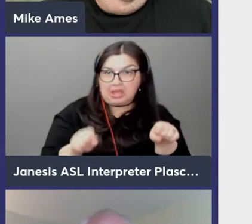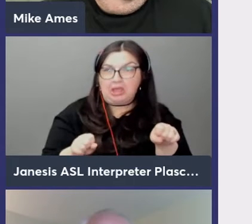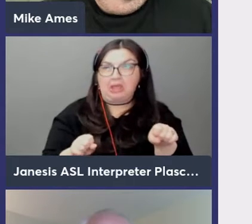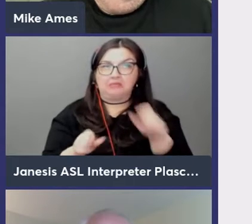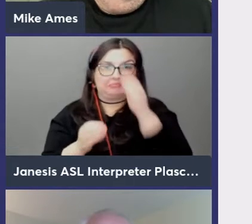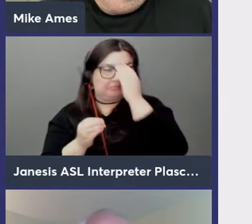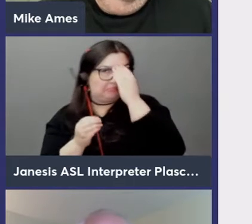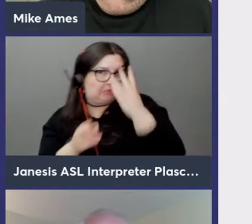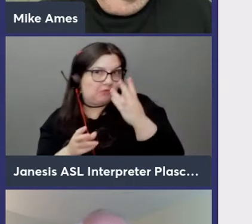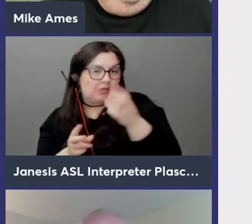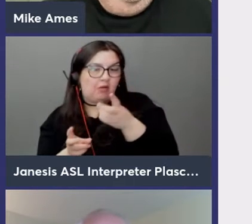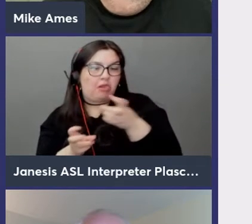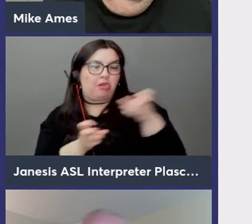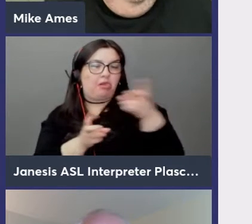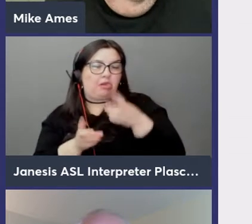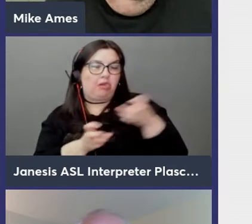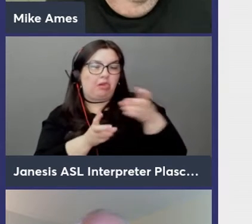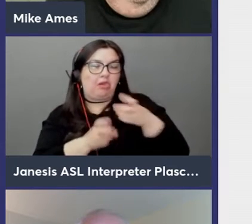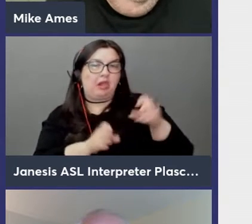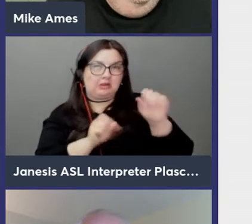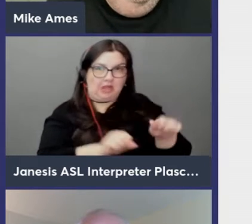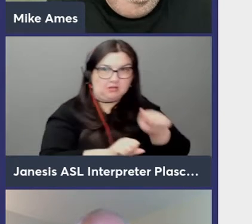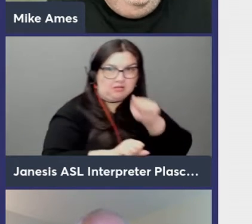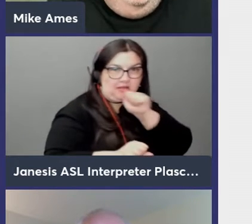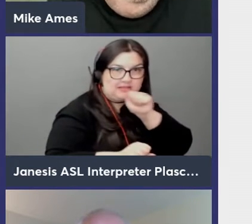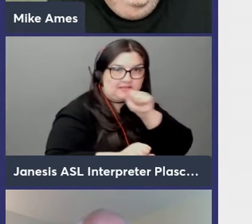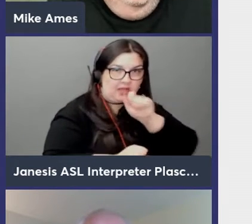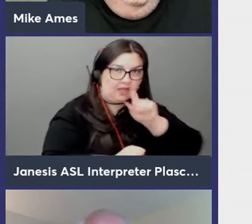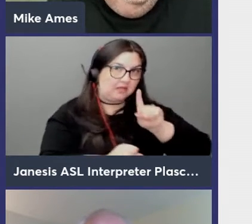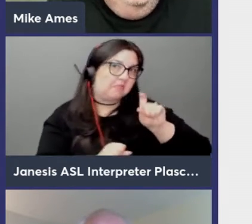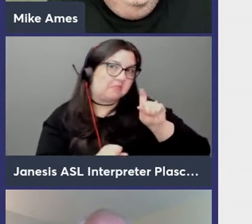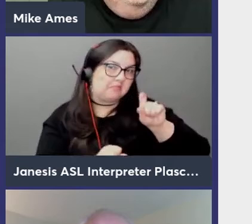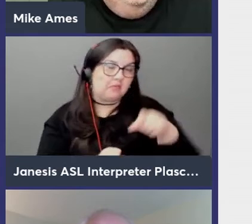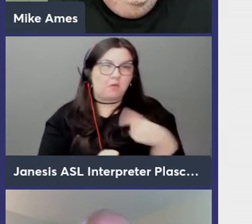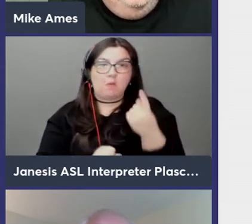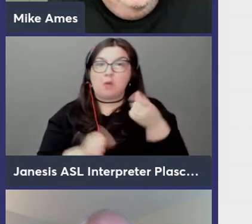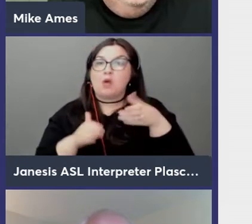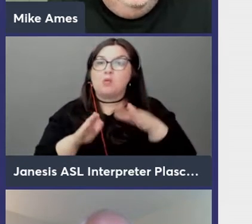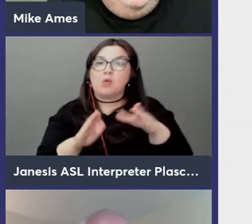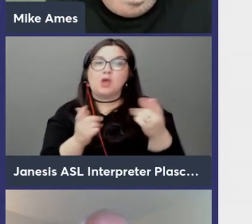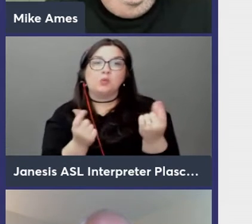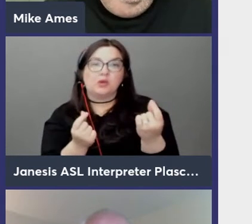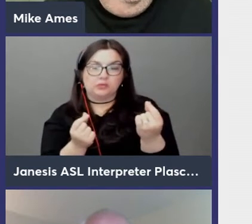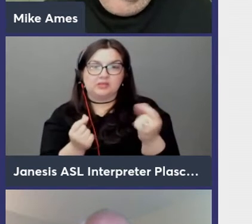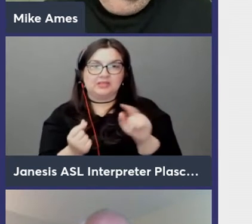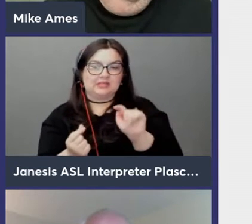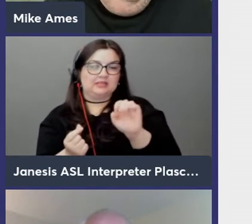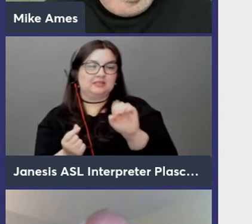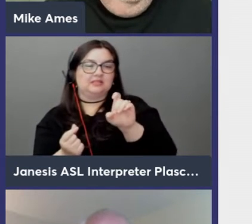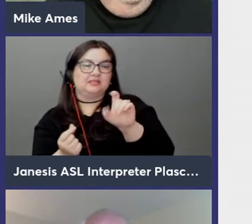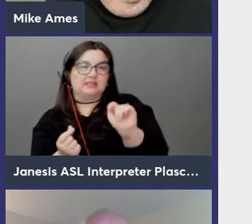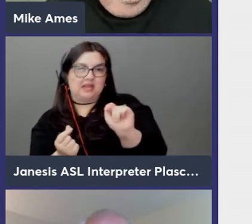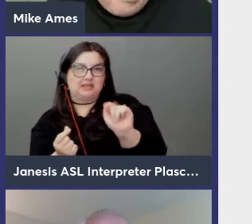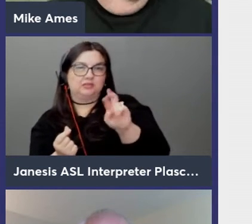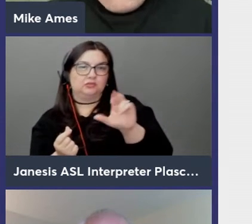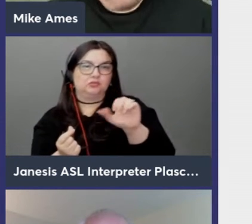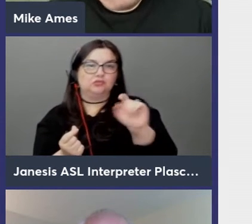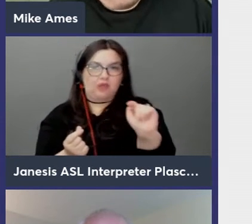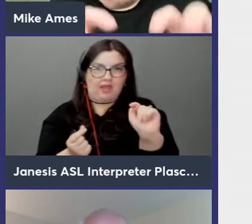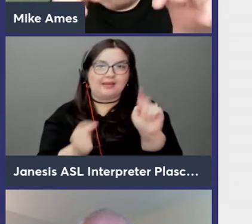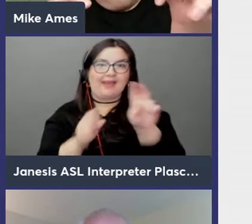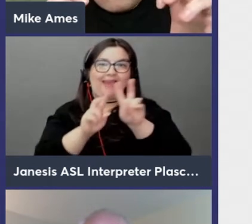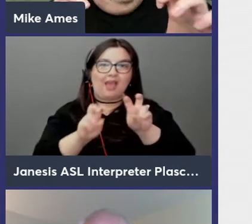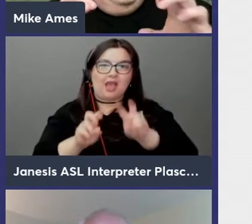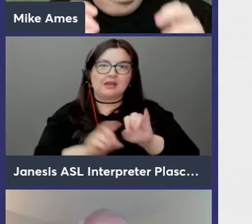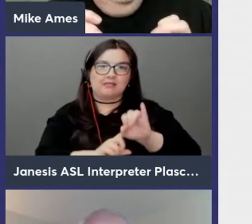information about it and can I classify it? So one way to do that is to use the text track Analyze ID, which will